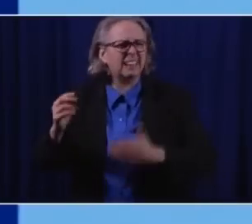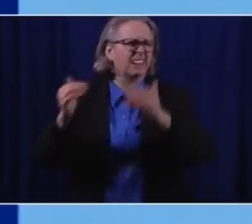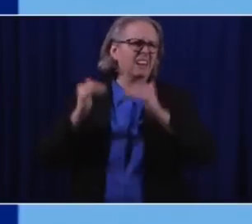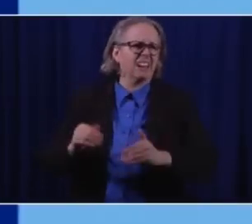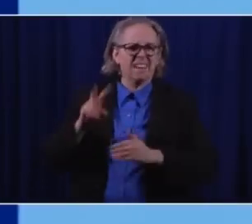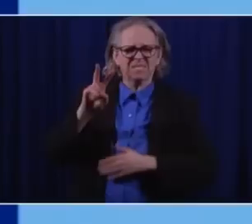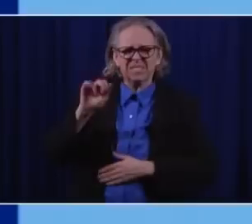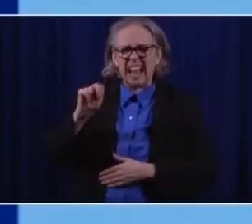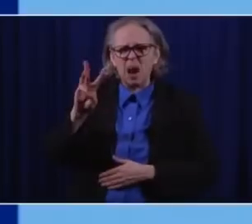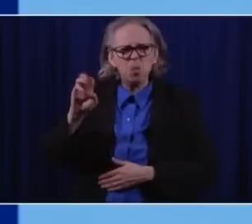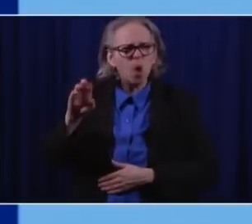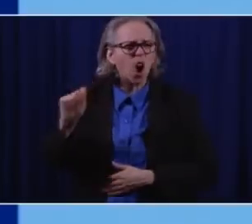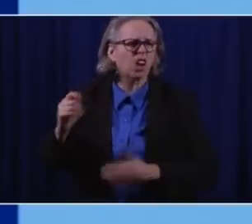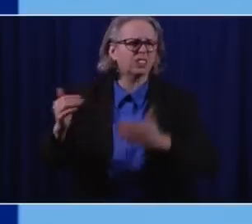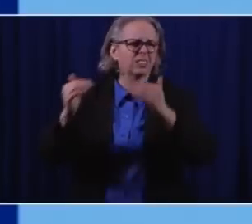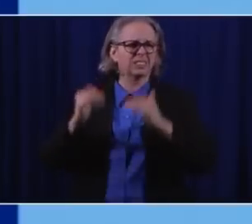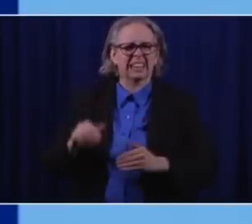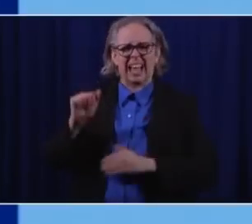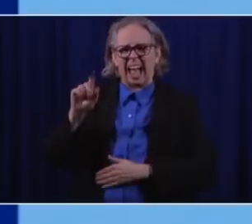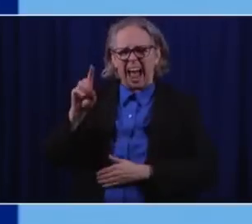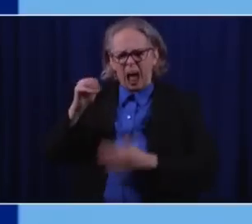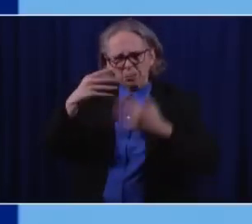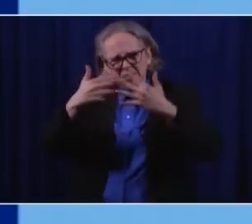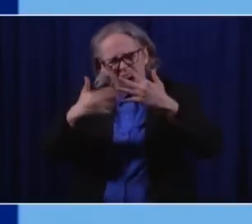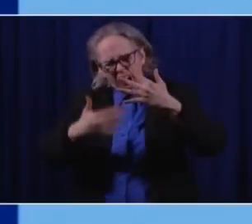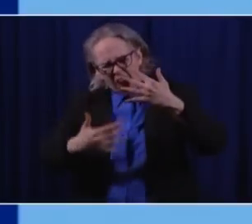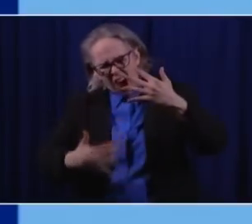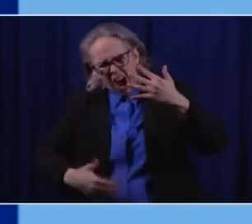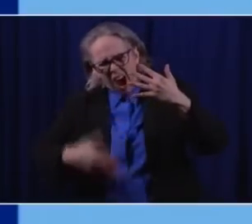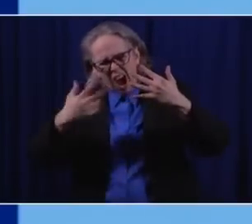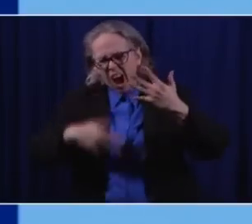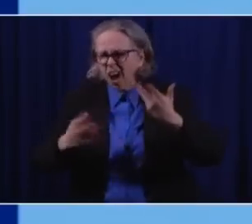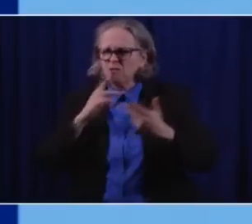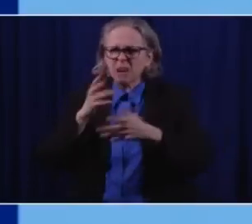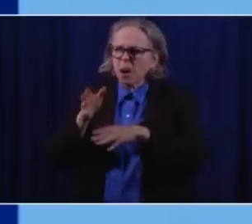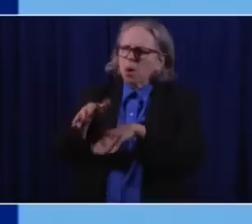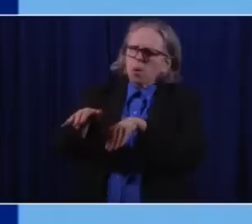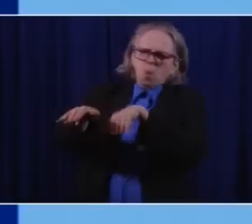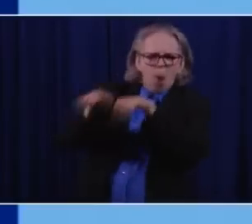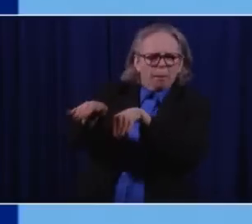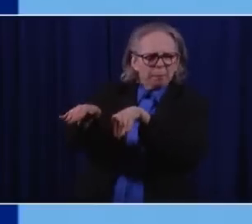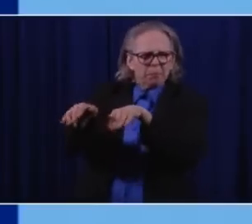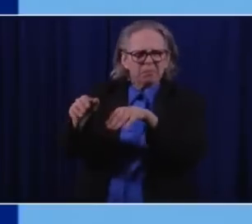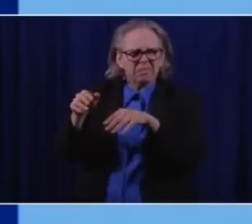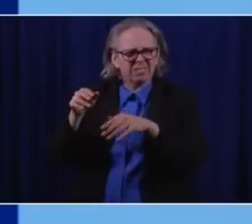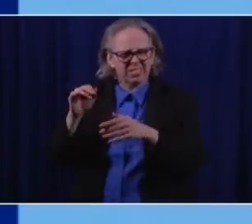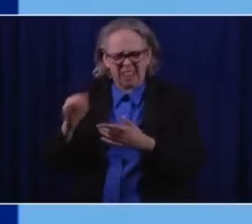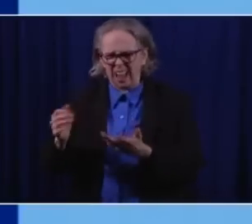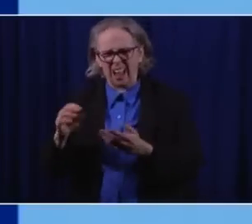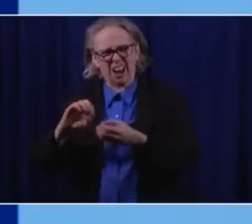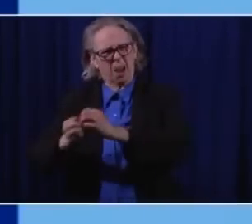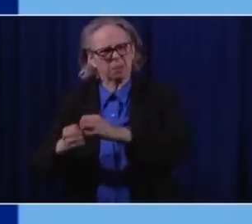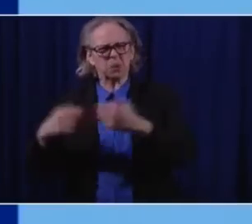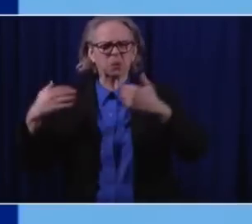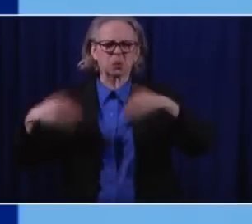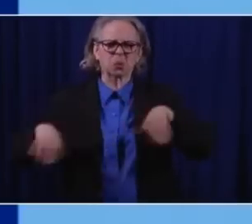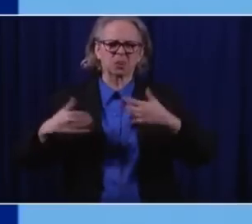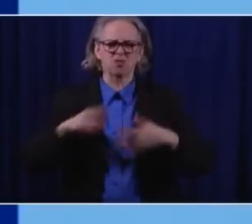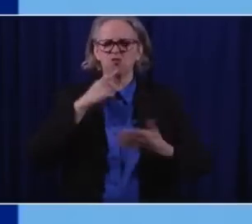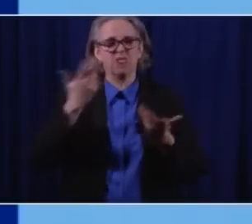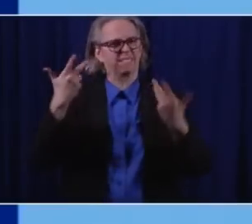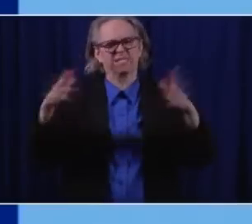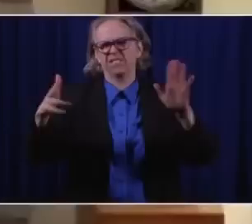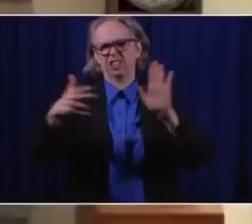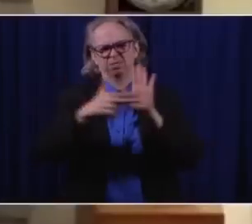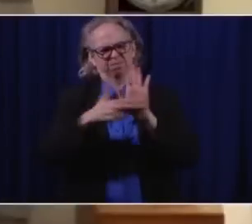and on down. So every county is very high incidence, and some are just sadly off